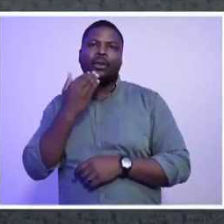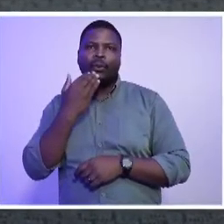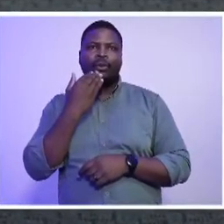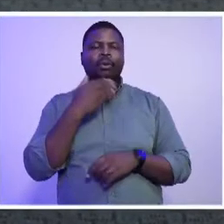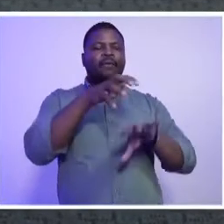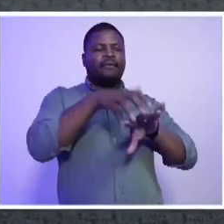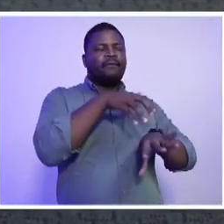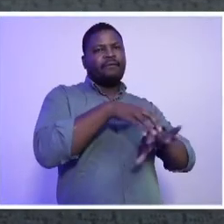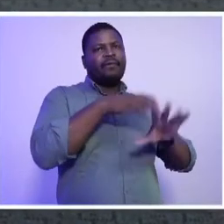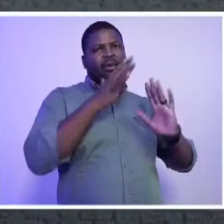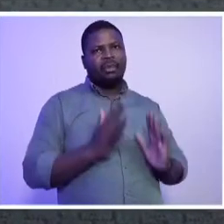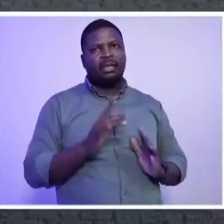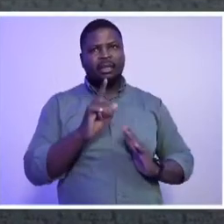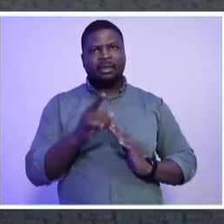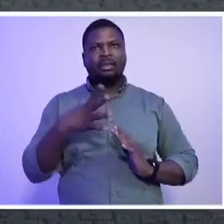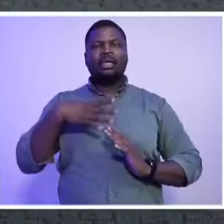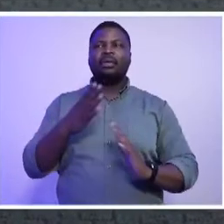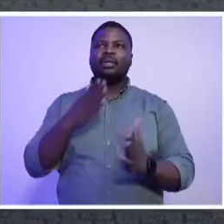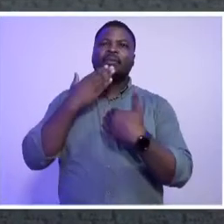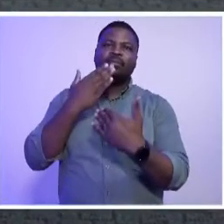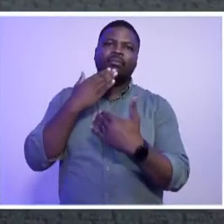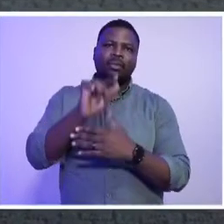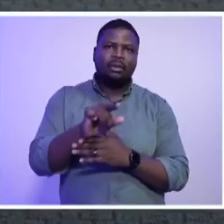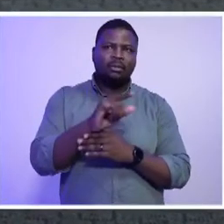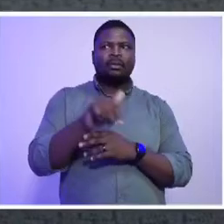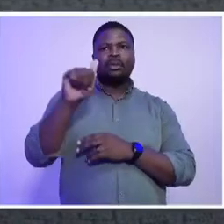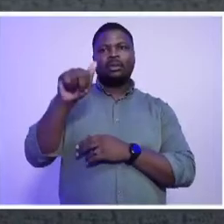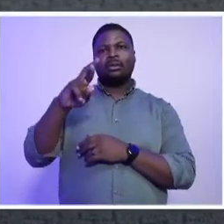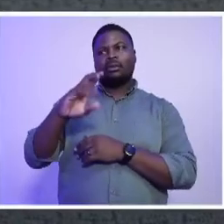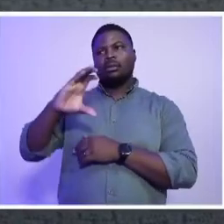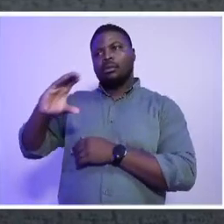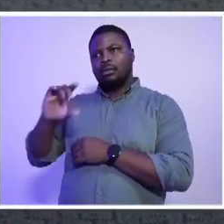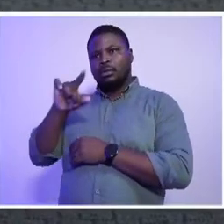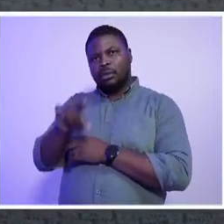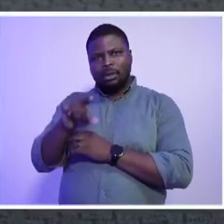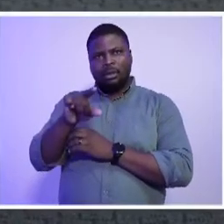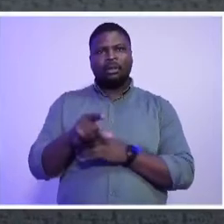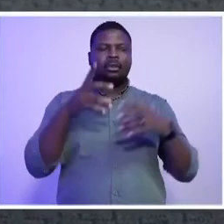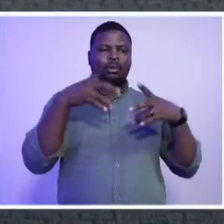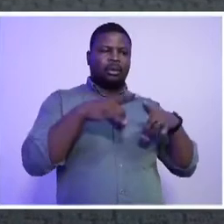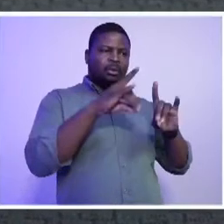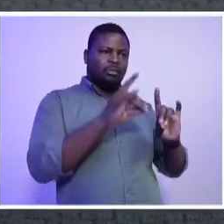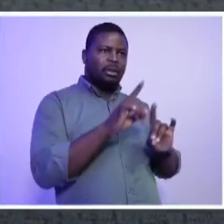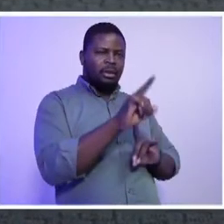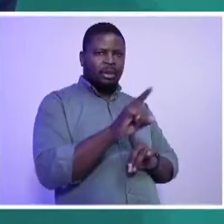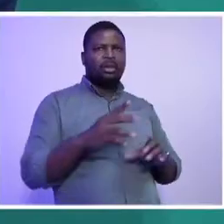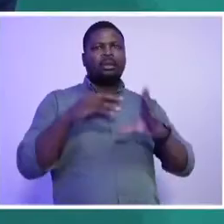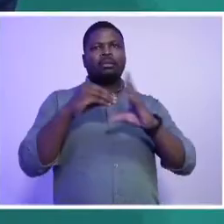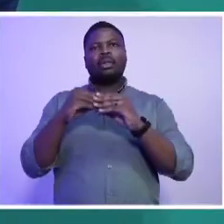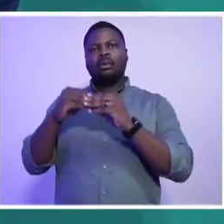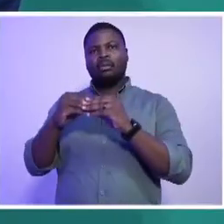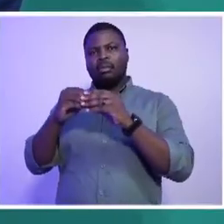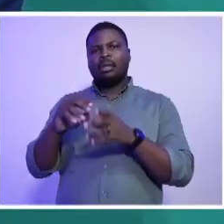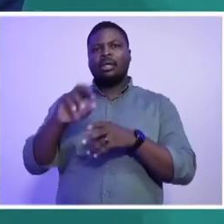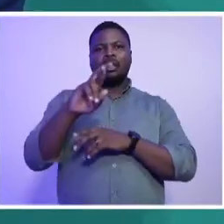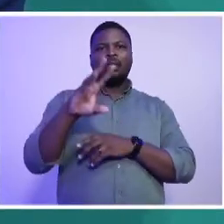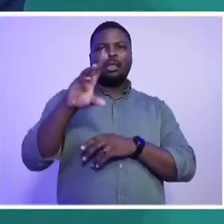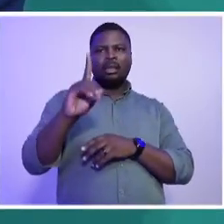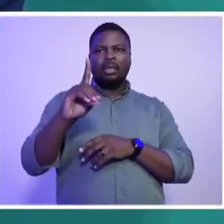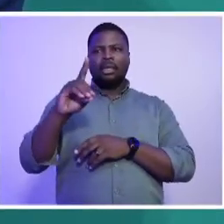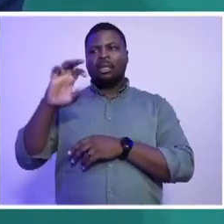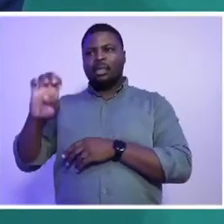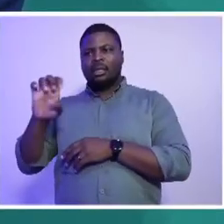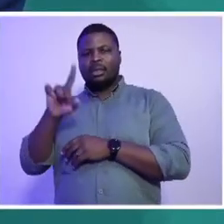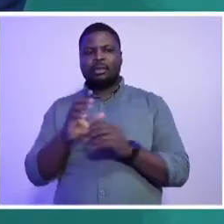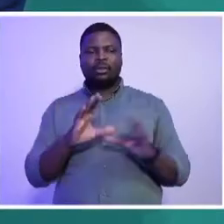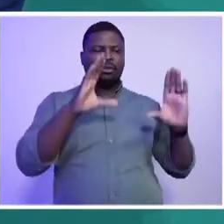I want to acknowledge and thank the support from the ARC Council Chairperson and the members of the RDE Committee who